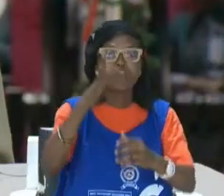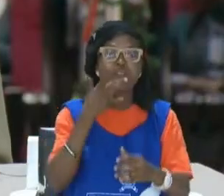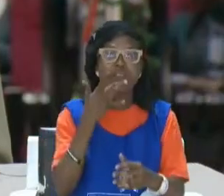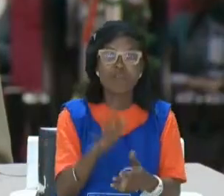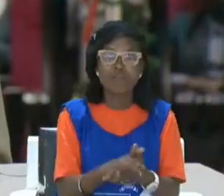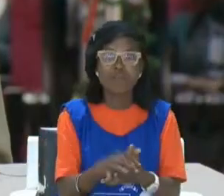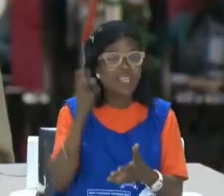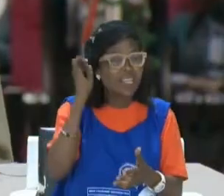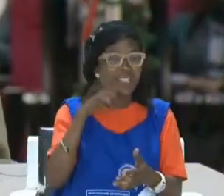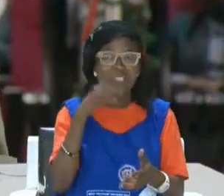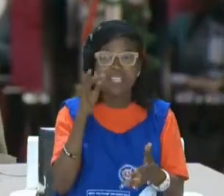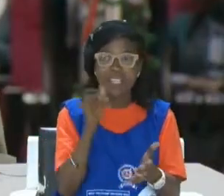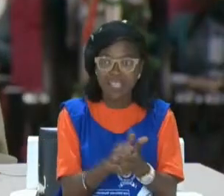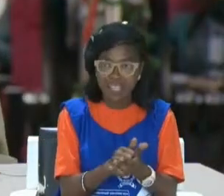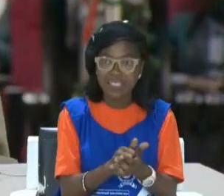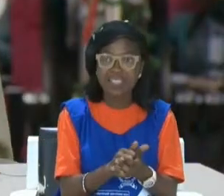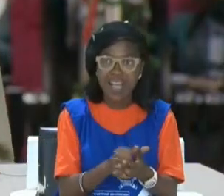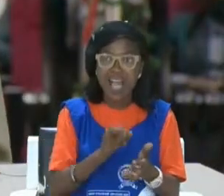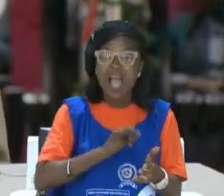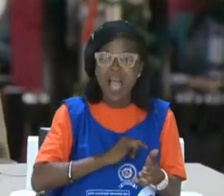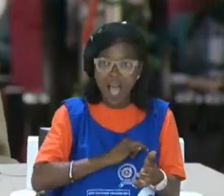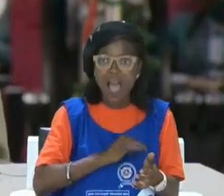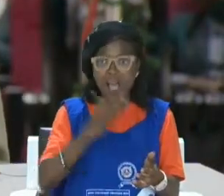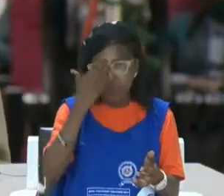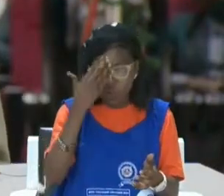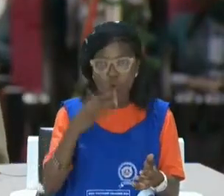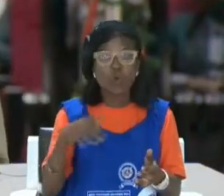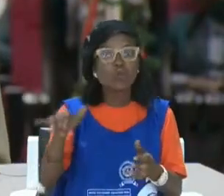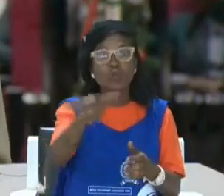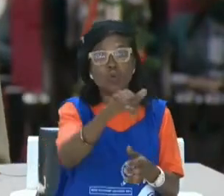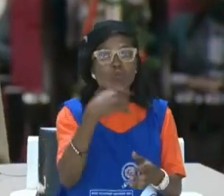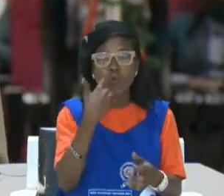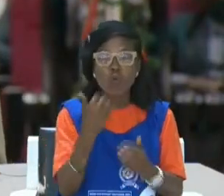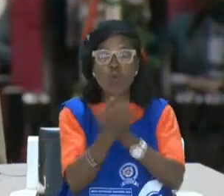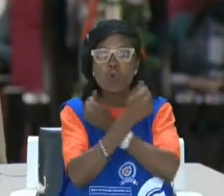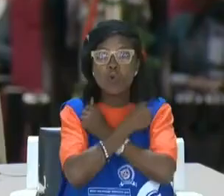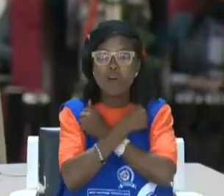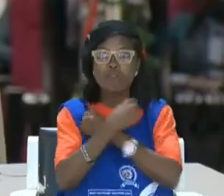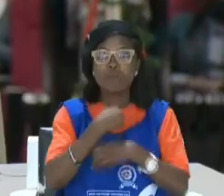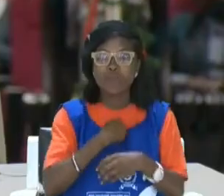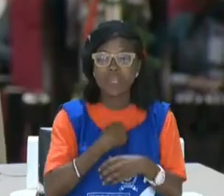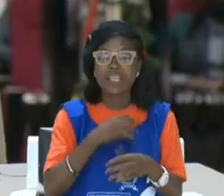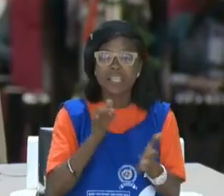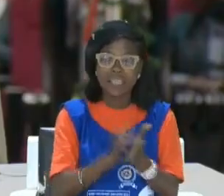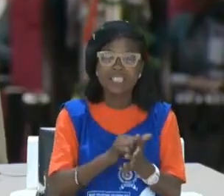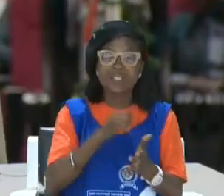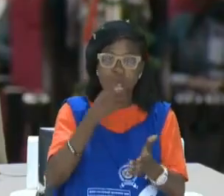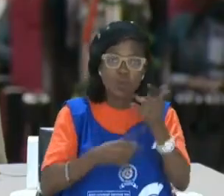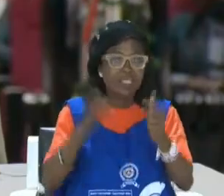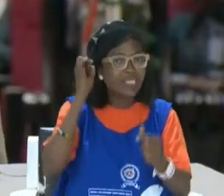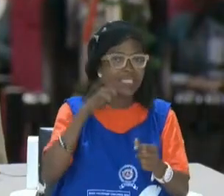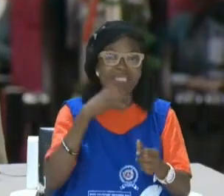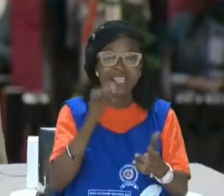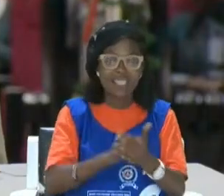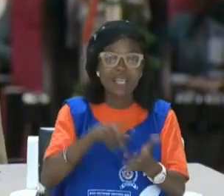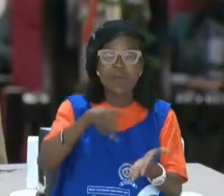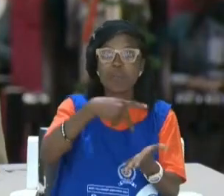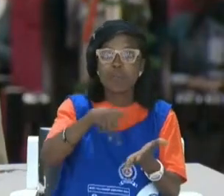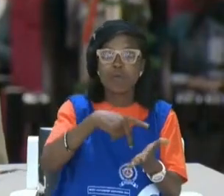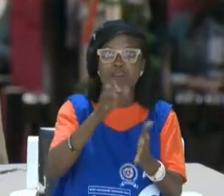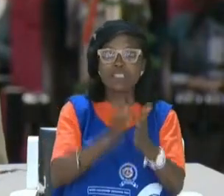He said, I love those who love me. That's what he said in Proverbs chapter 8, verse